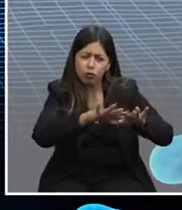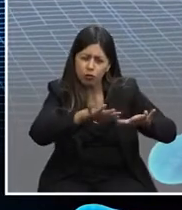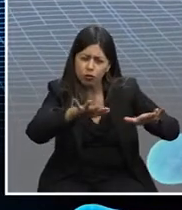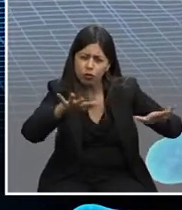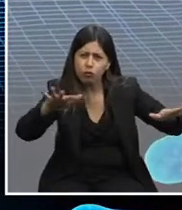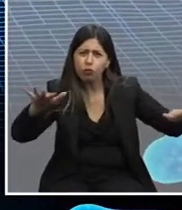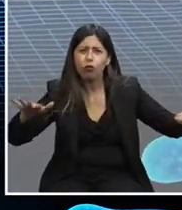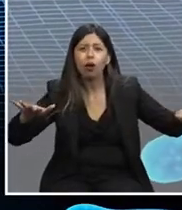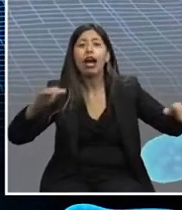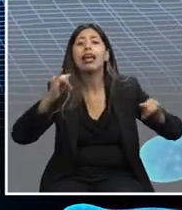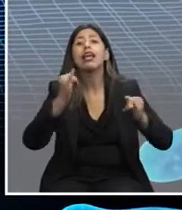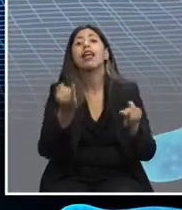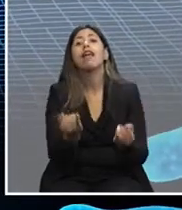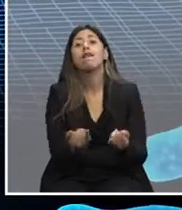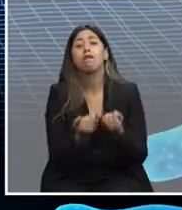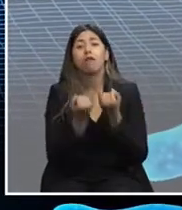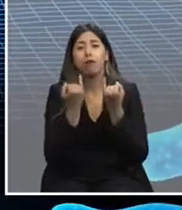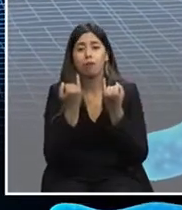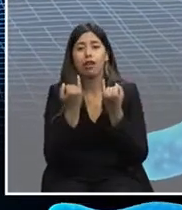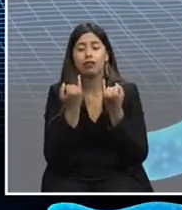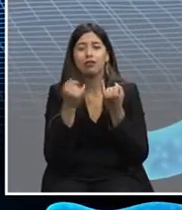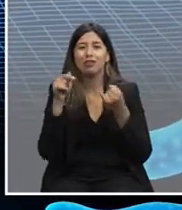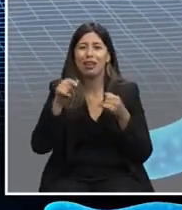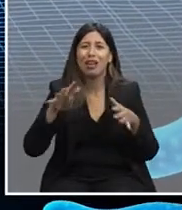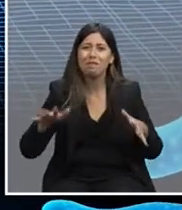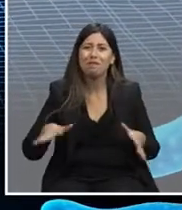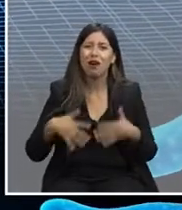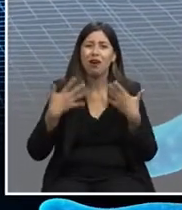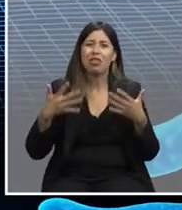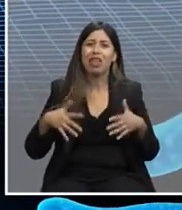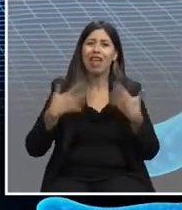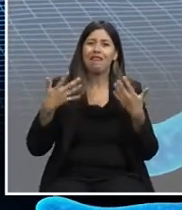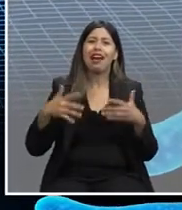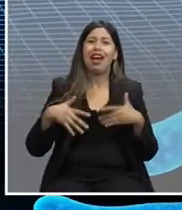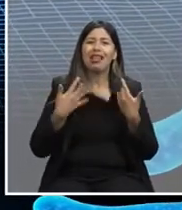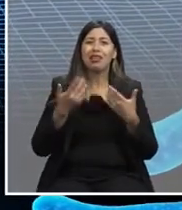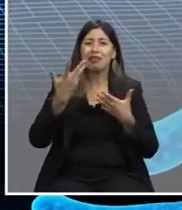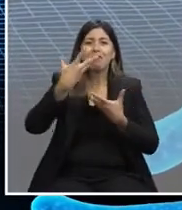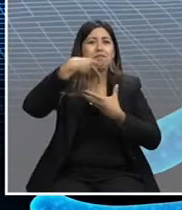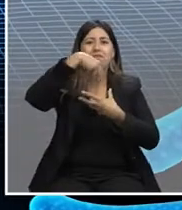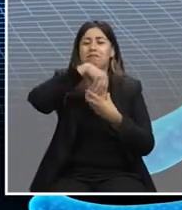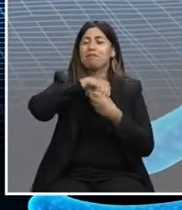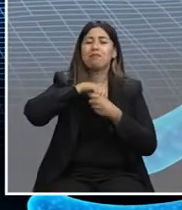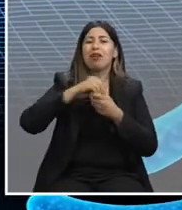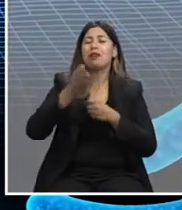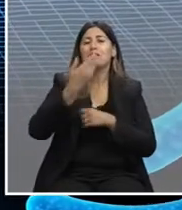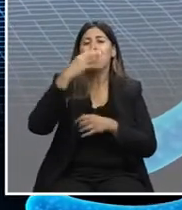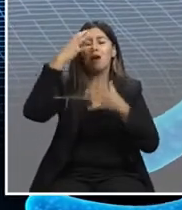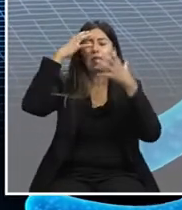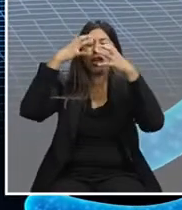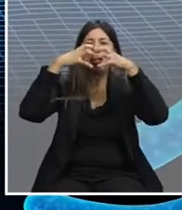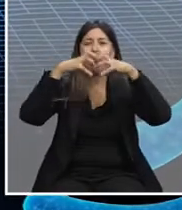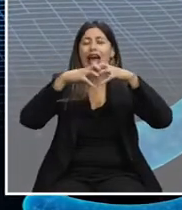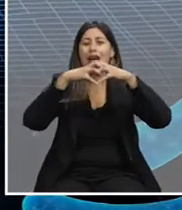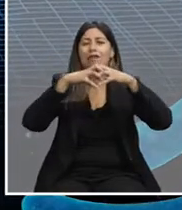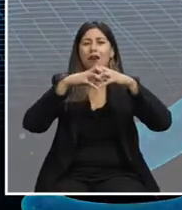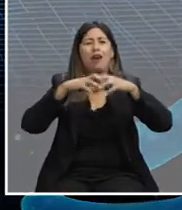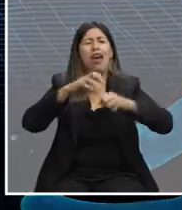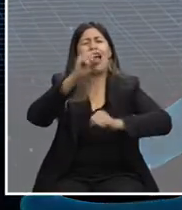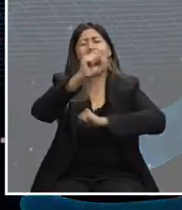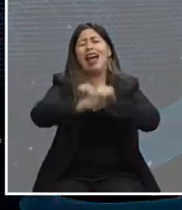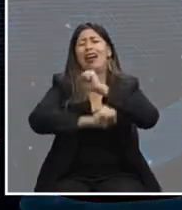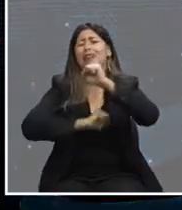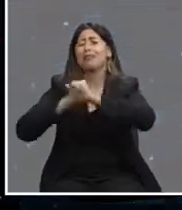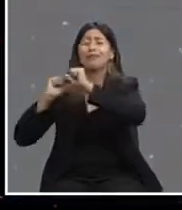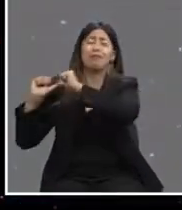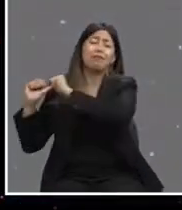motivations embedded in our deep brain have been the guardians of our survival for millions of years. They have brought us to where we are